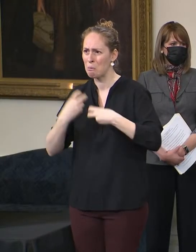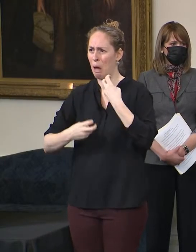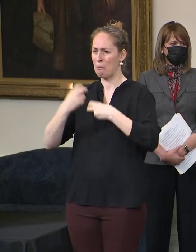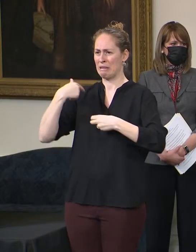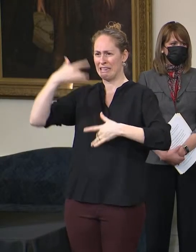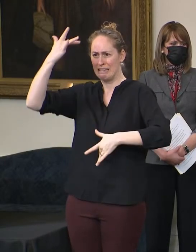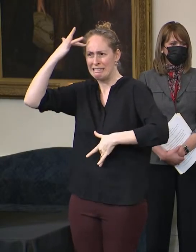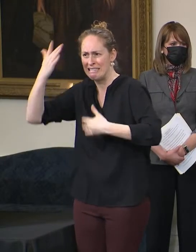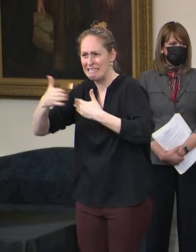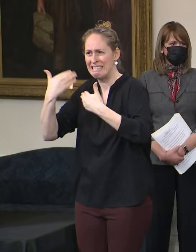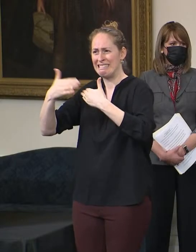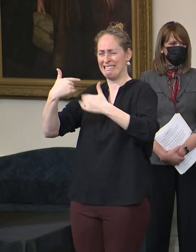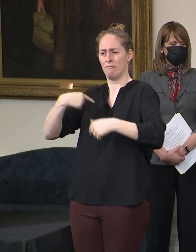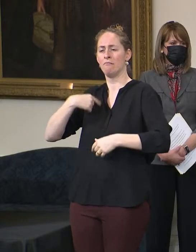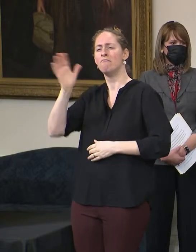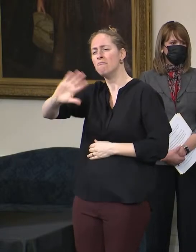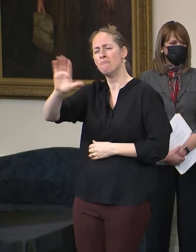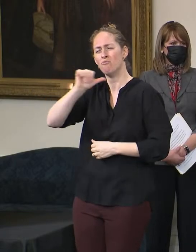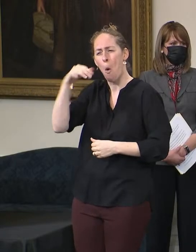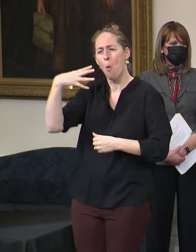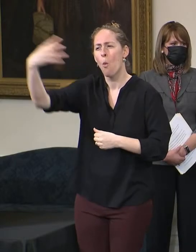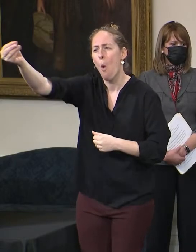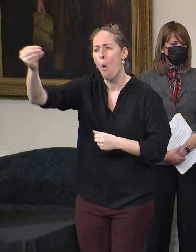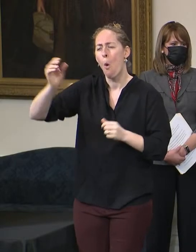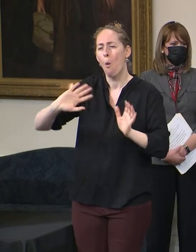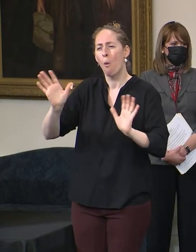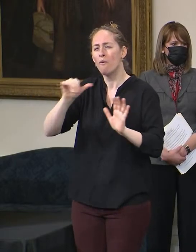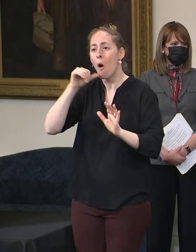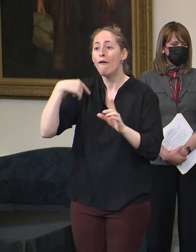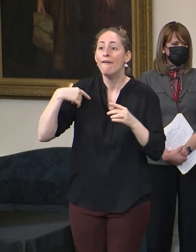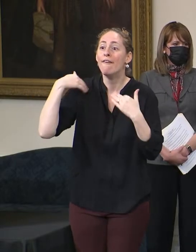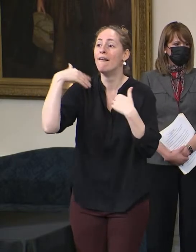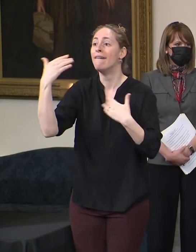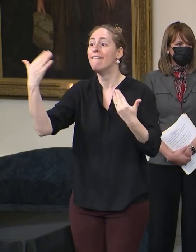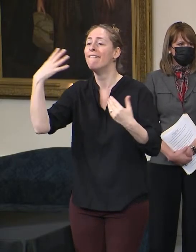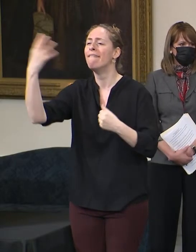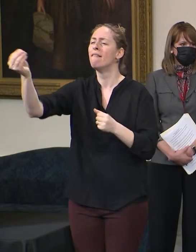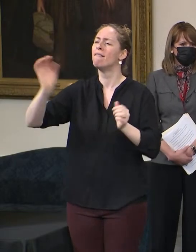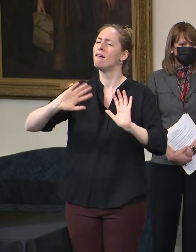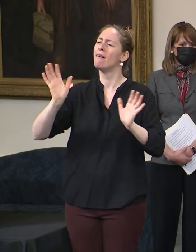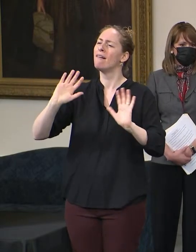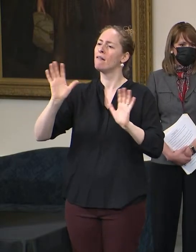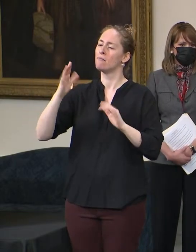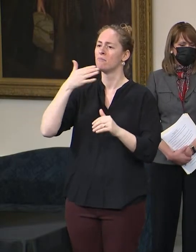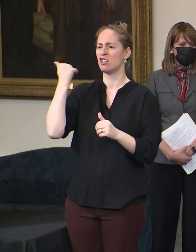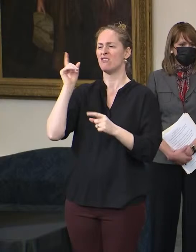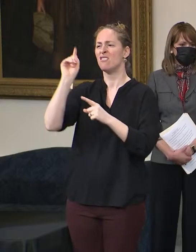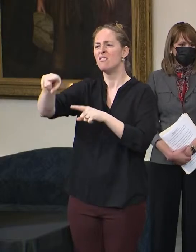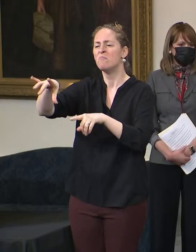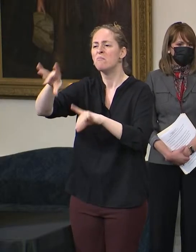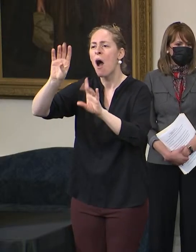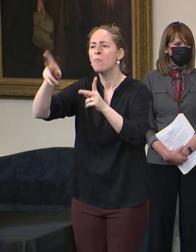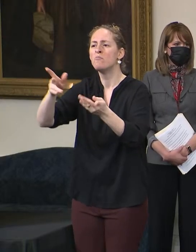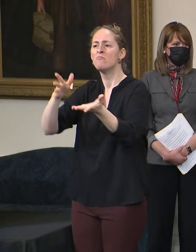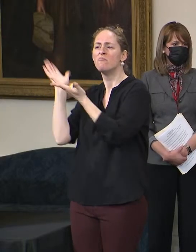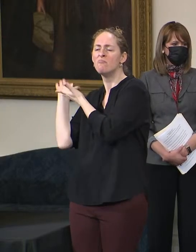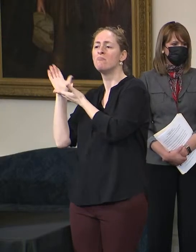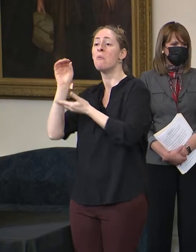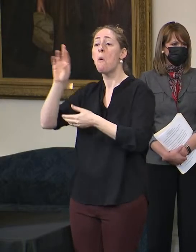really take advantage of delivery or takeout or sit outside as opposed to dining indoors.